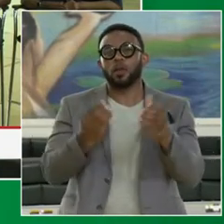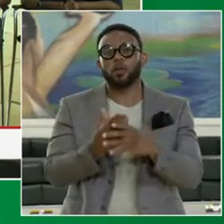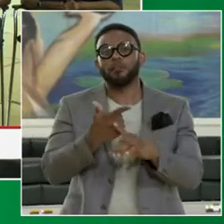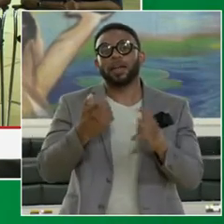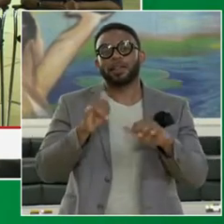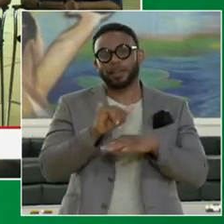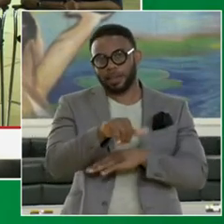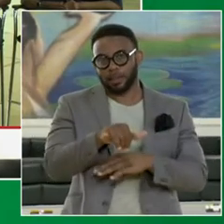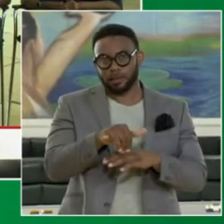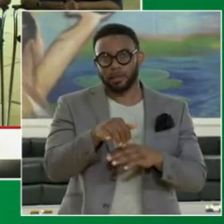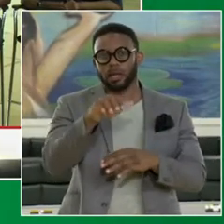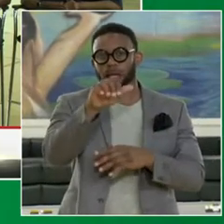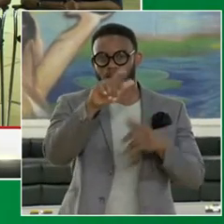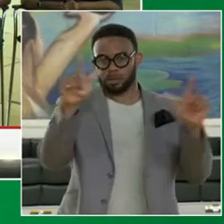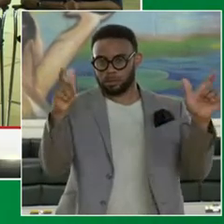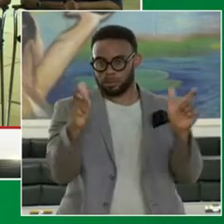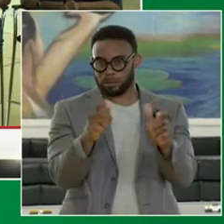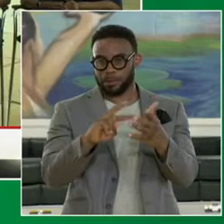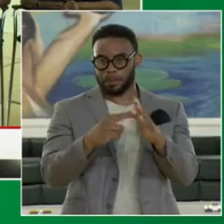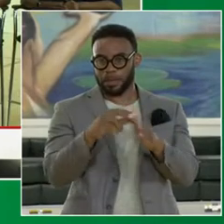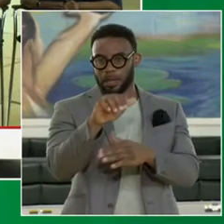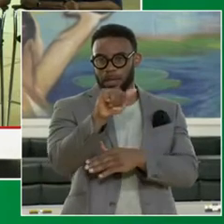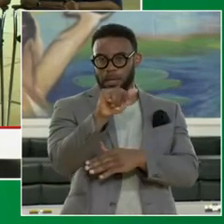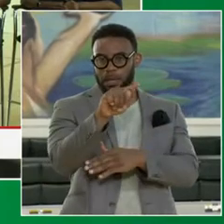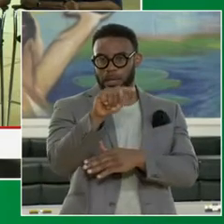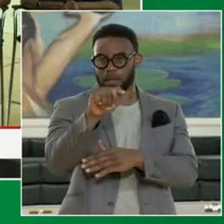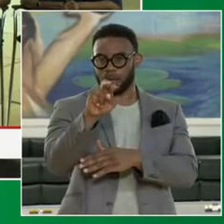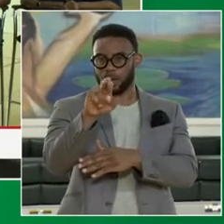that, but yeah. Okay. Great. So, what are you excited about